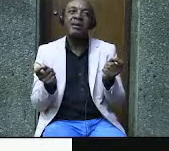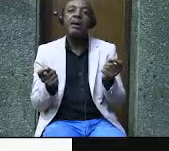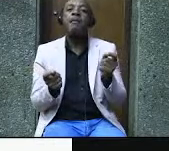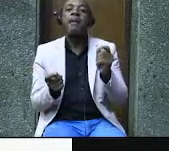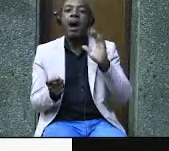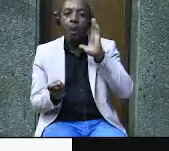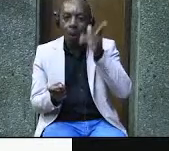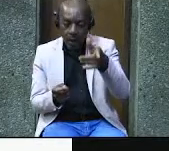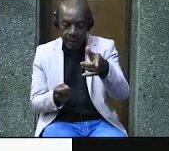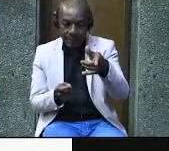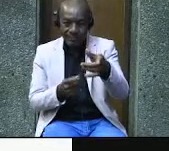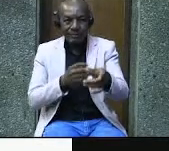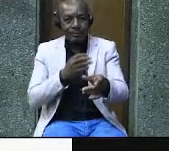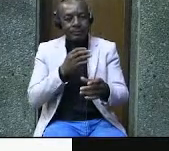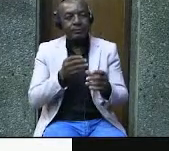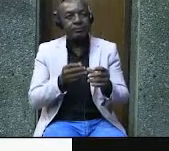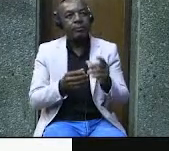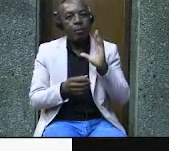look at